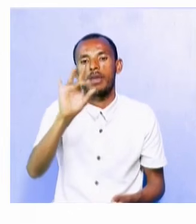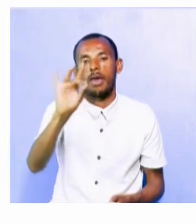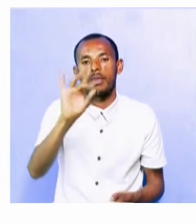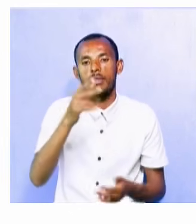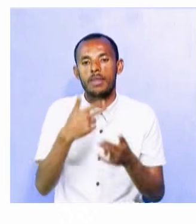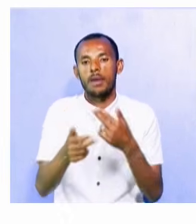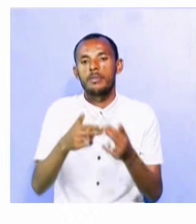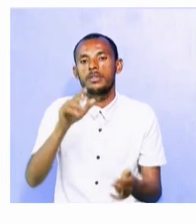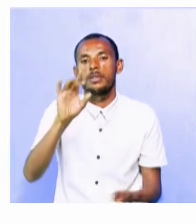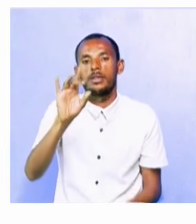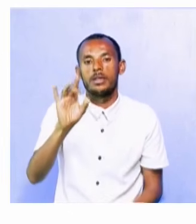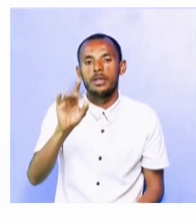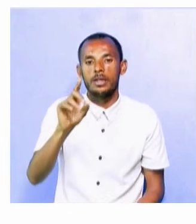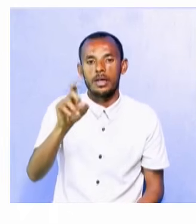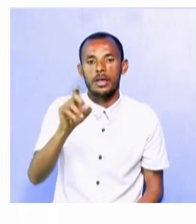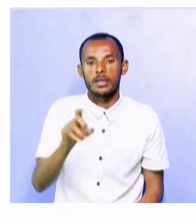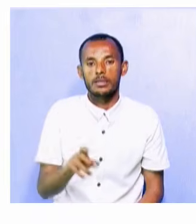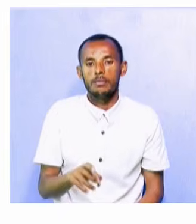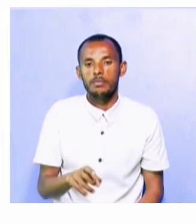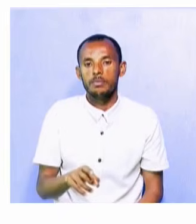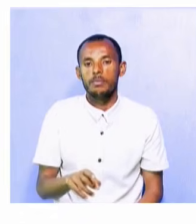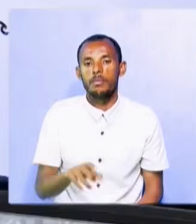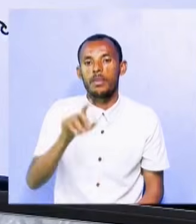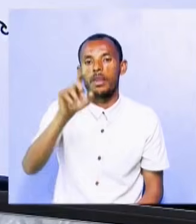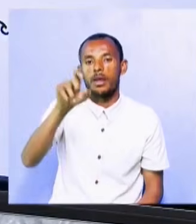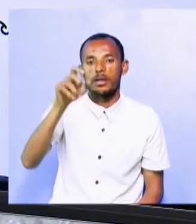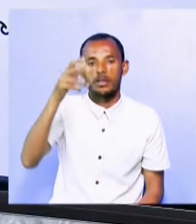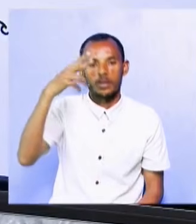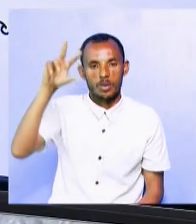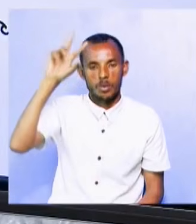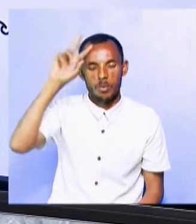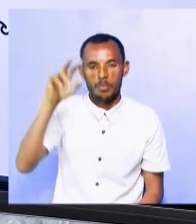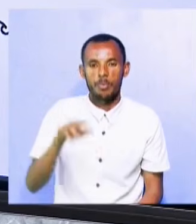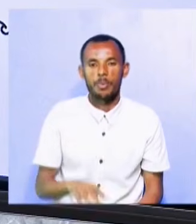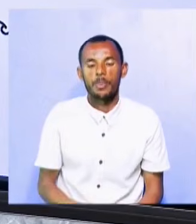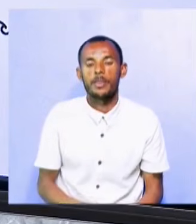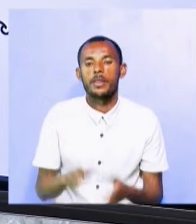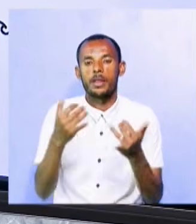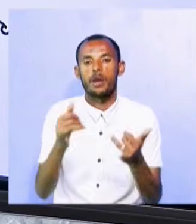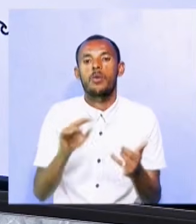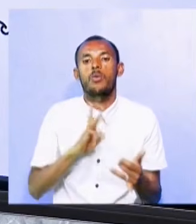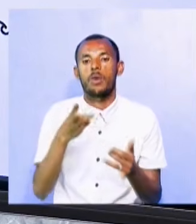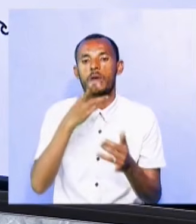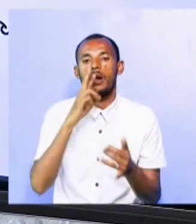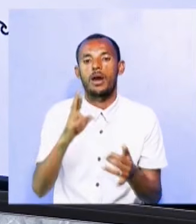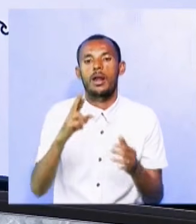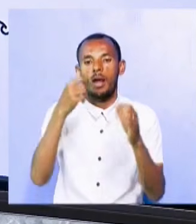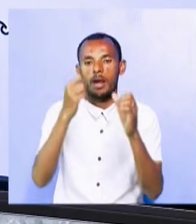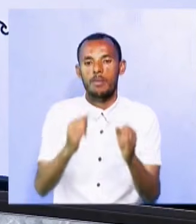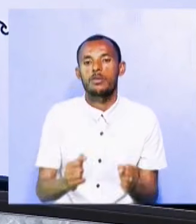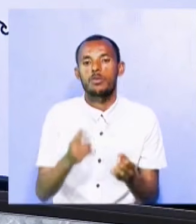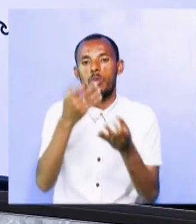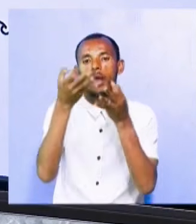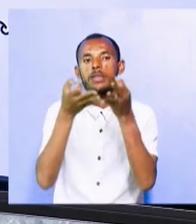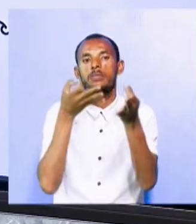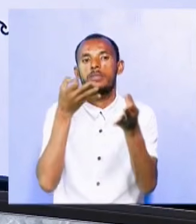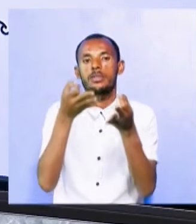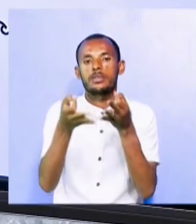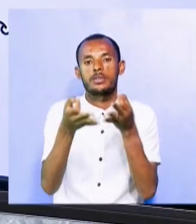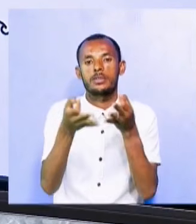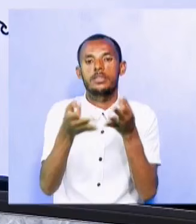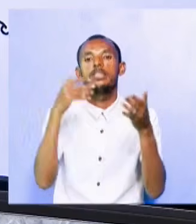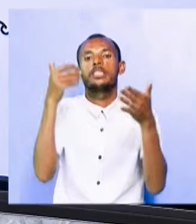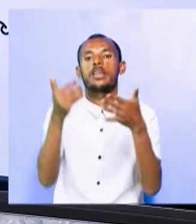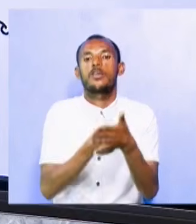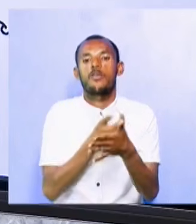times x times x becomes x cubed, okay? Now we are able to express the